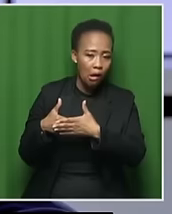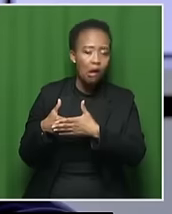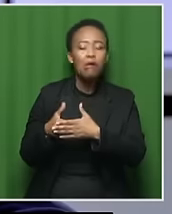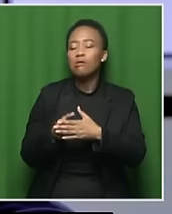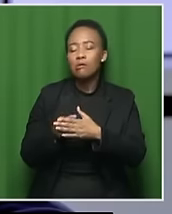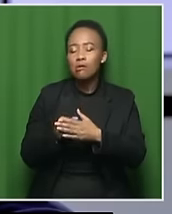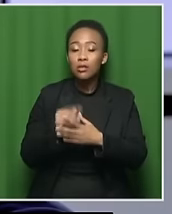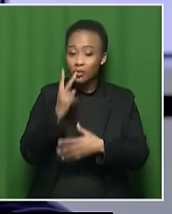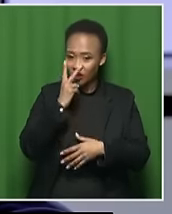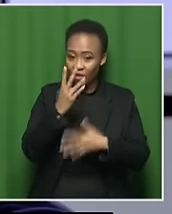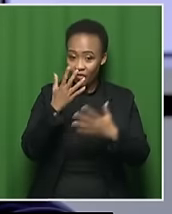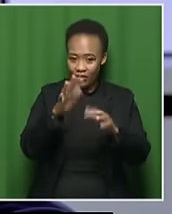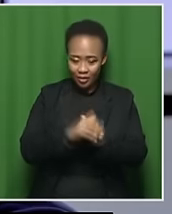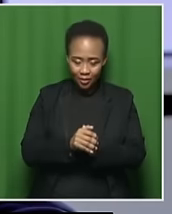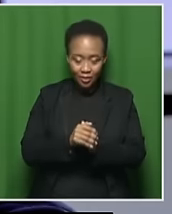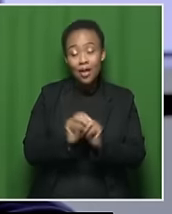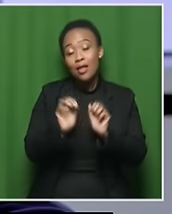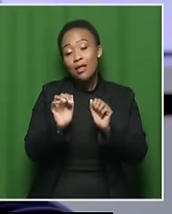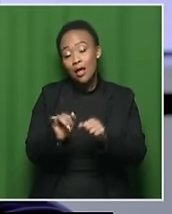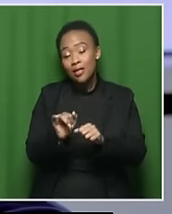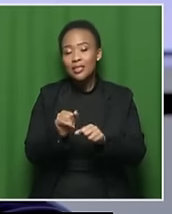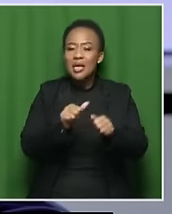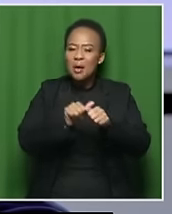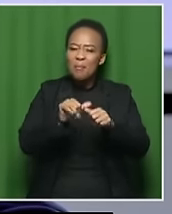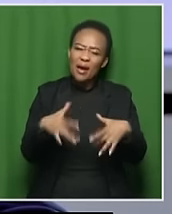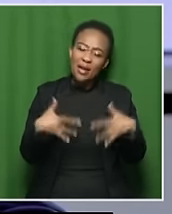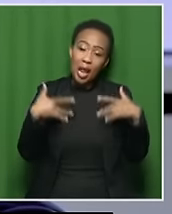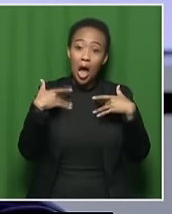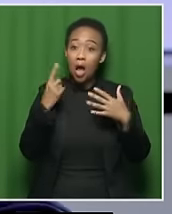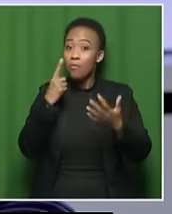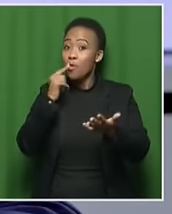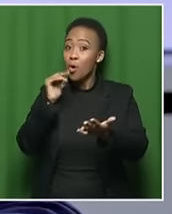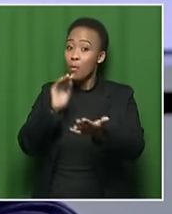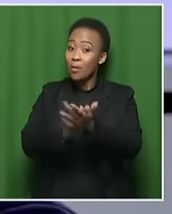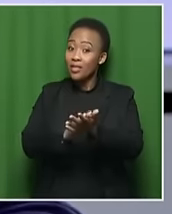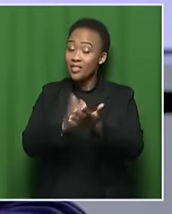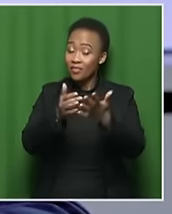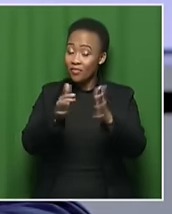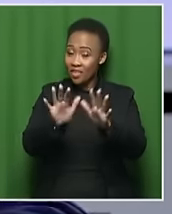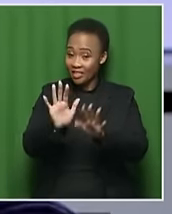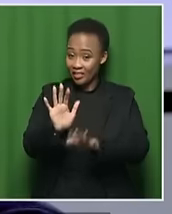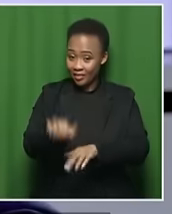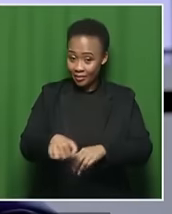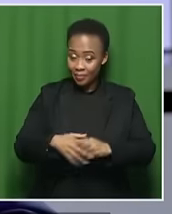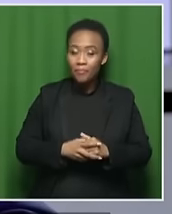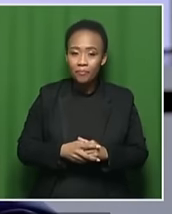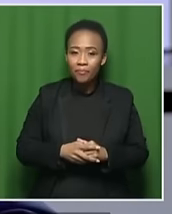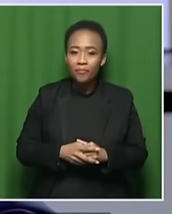better life was promised. We all know a better life was promised, and every